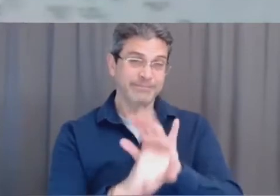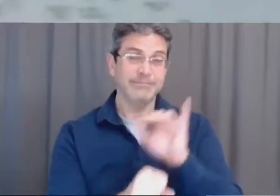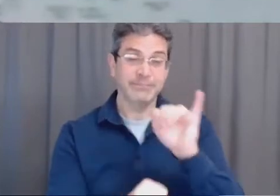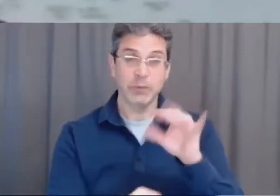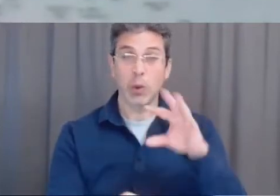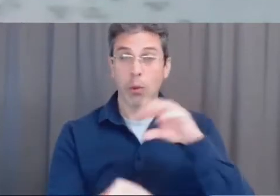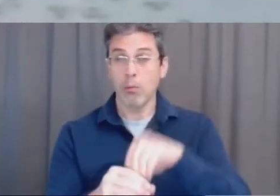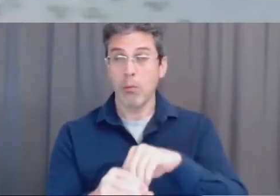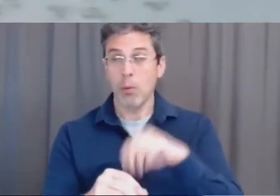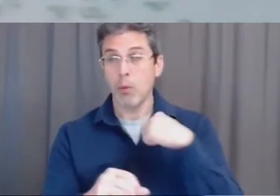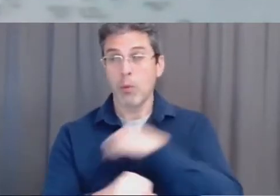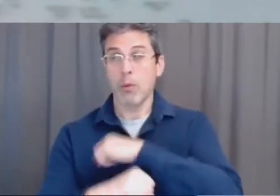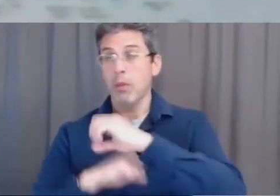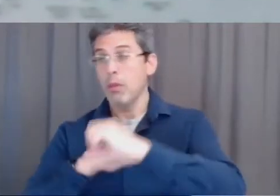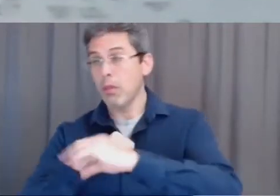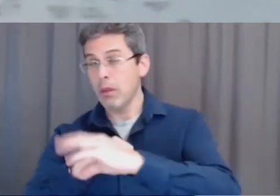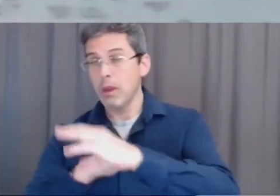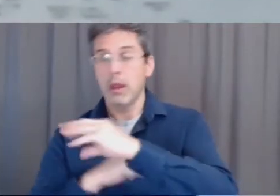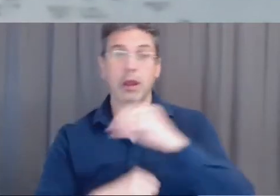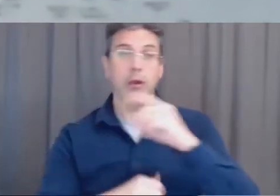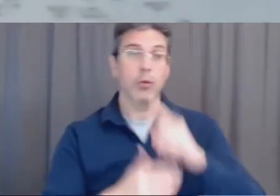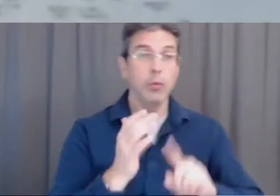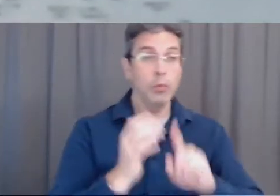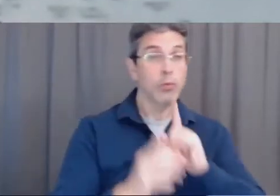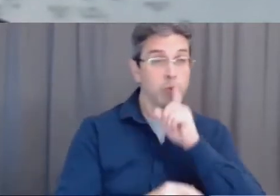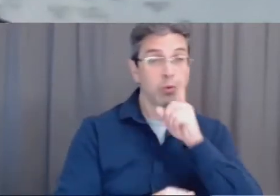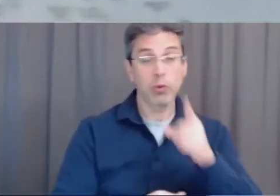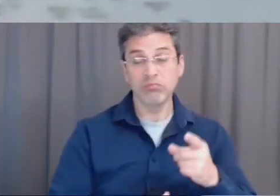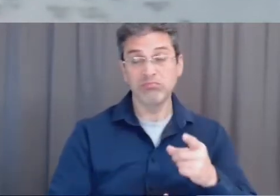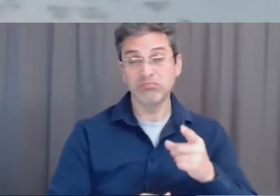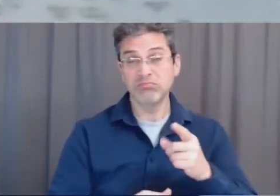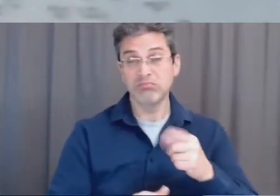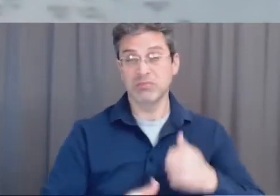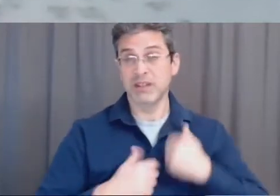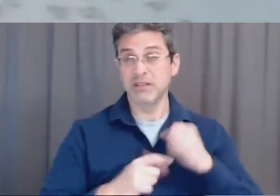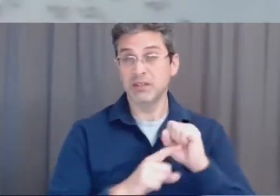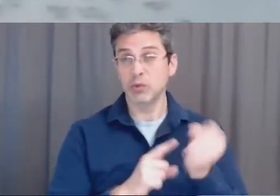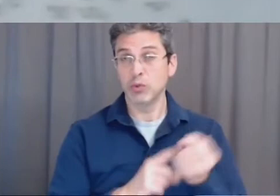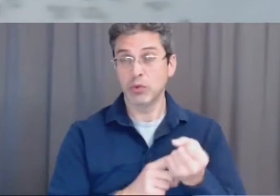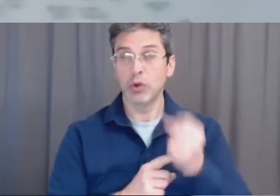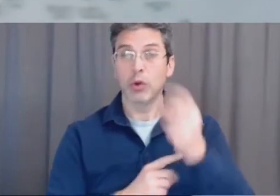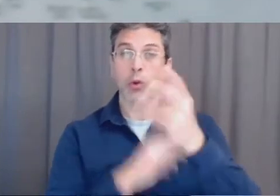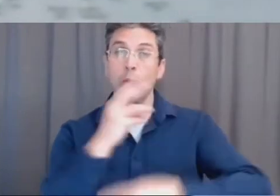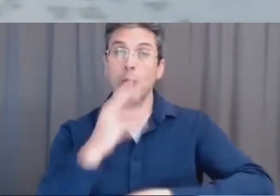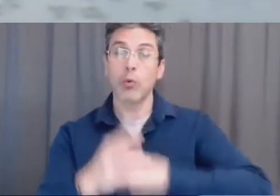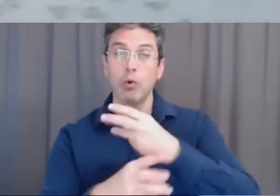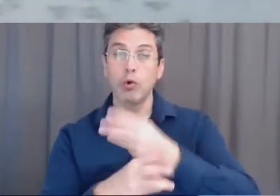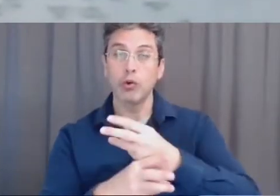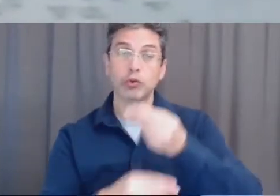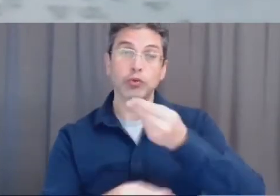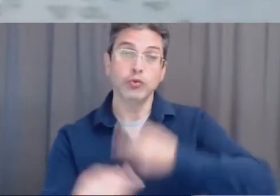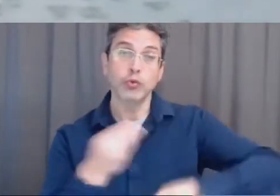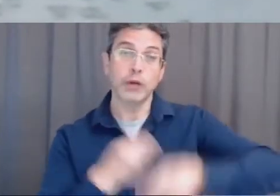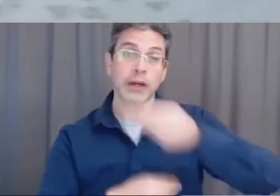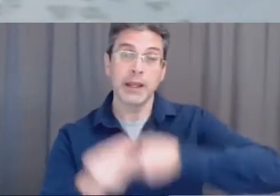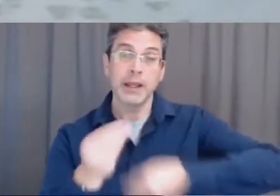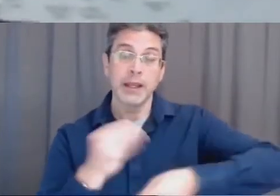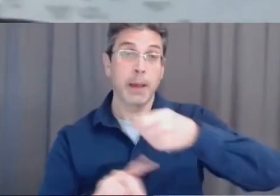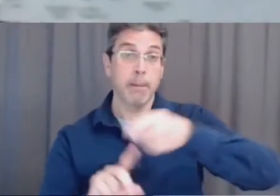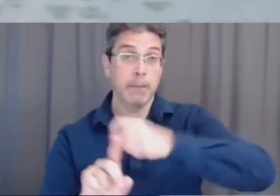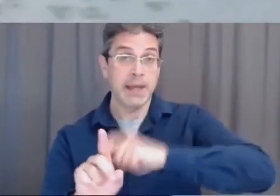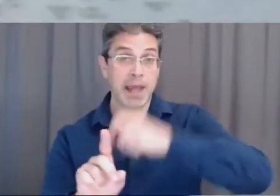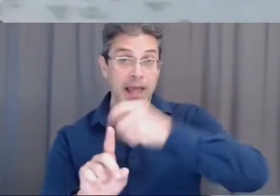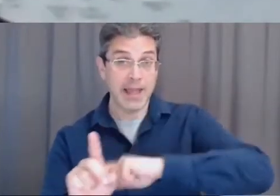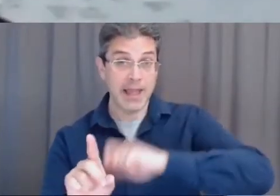reality. I mean, one of the lines we used was that the global trade in bananas had more stringent regulations on